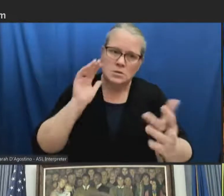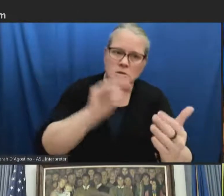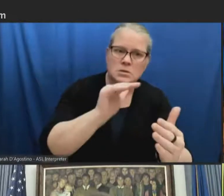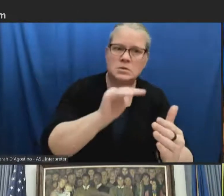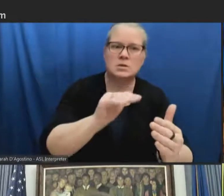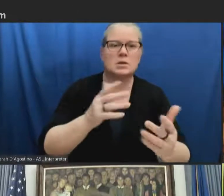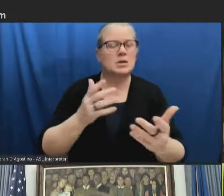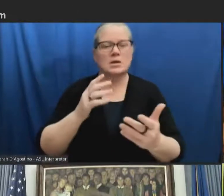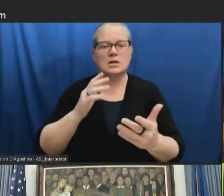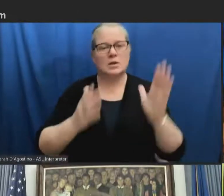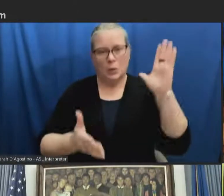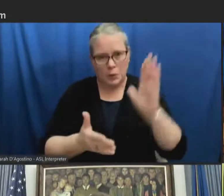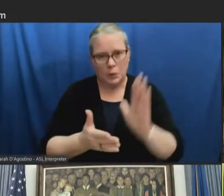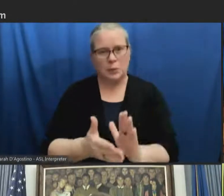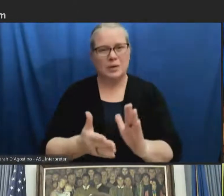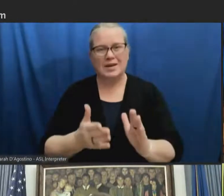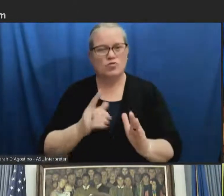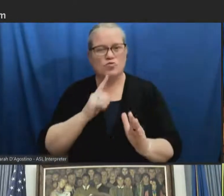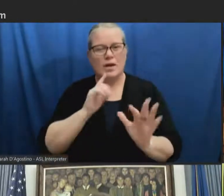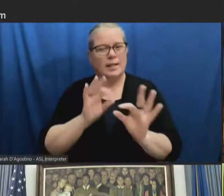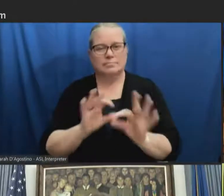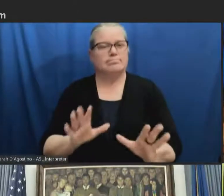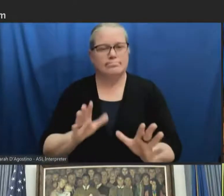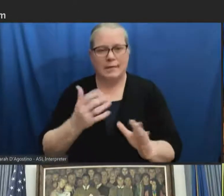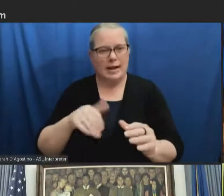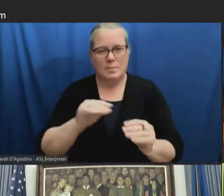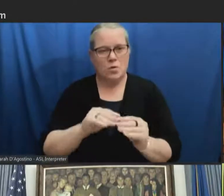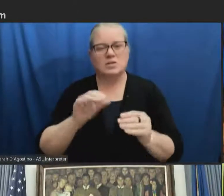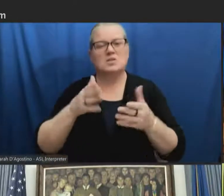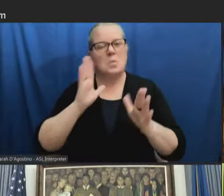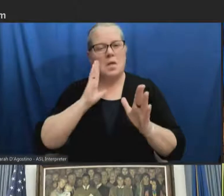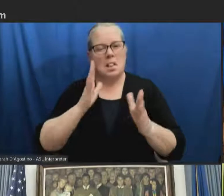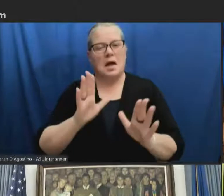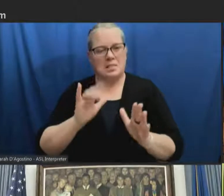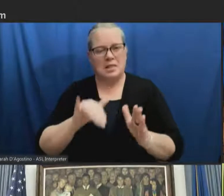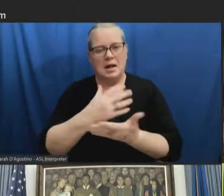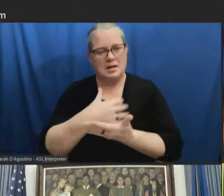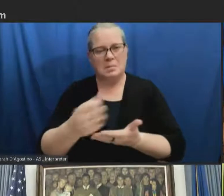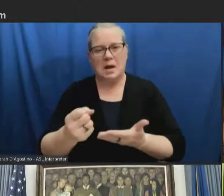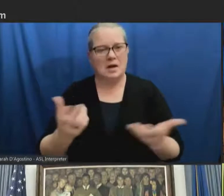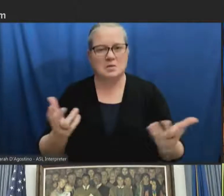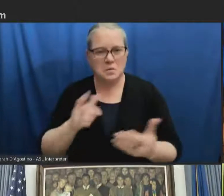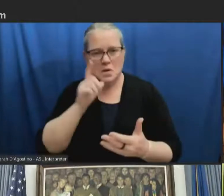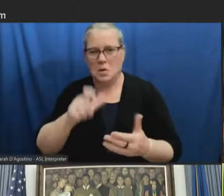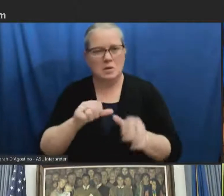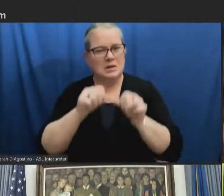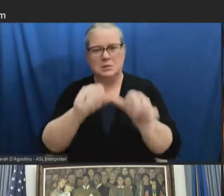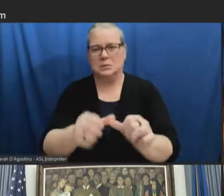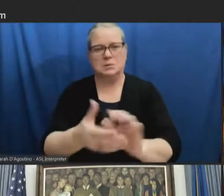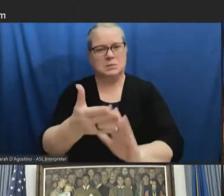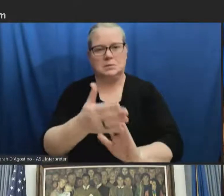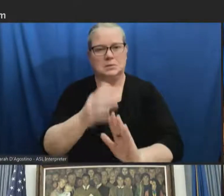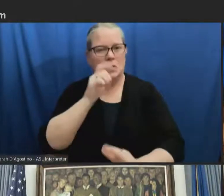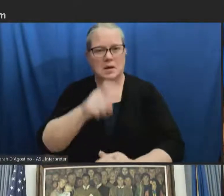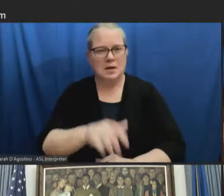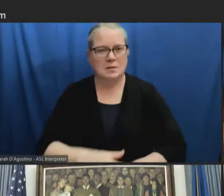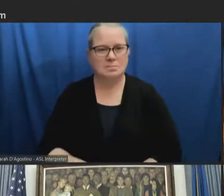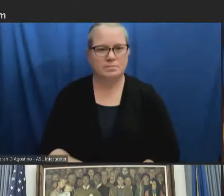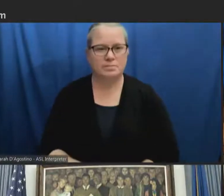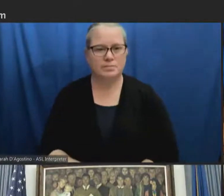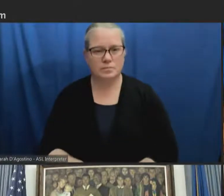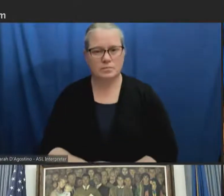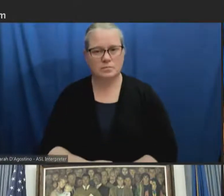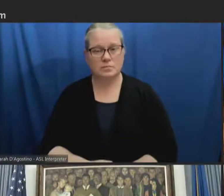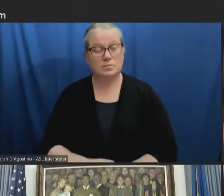as sufficient value anymore. So we're going to let that expire as we get to the 15th. Will the unvaccinated